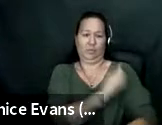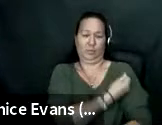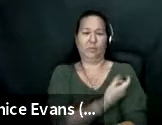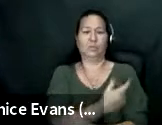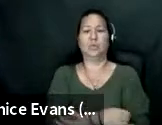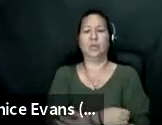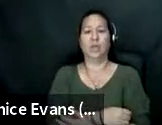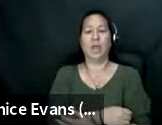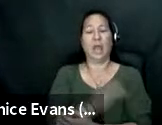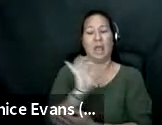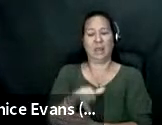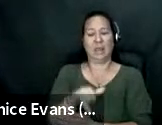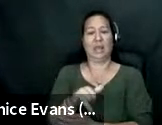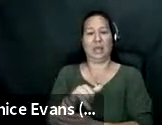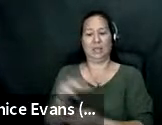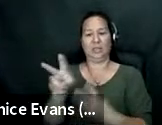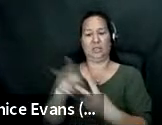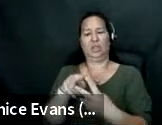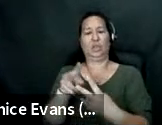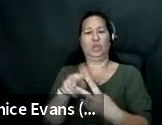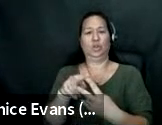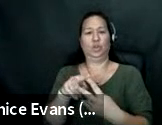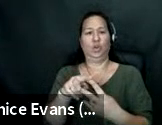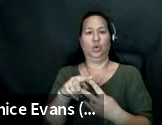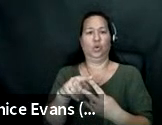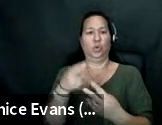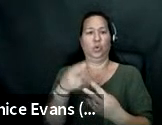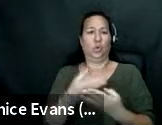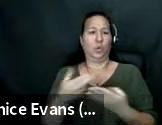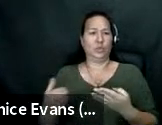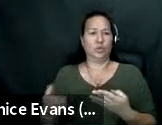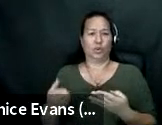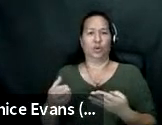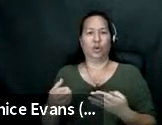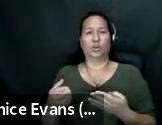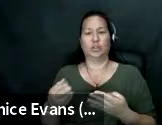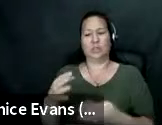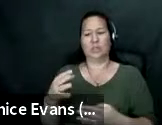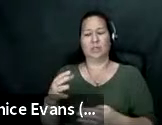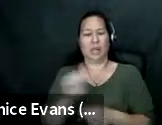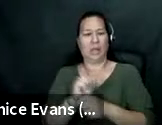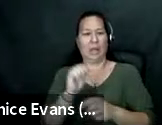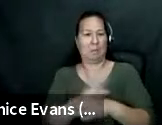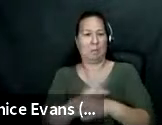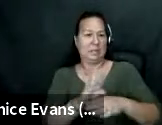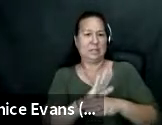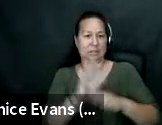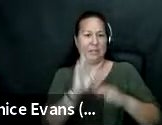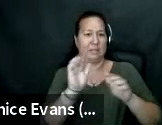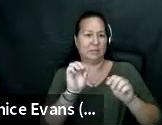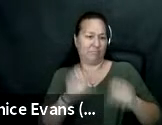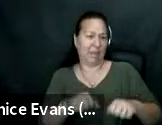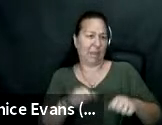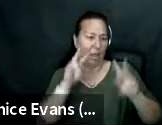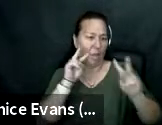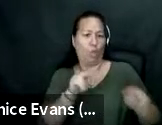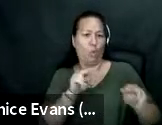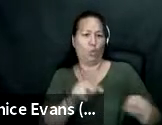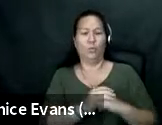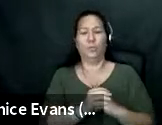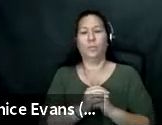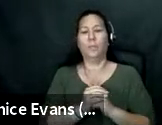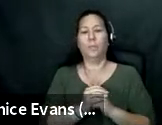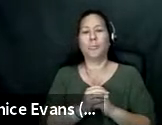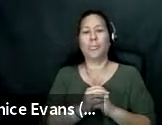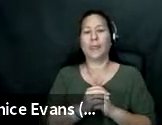that I would suggest business owners look at. Great. And our last question up here, just are there any special provisions for